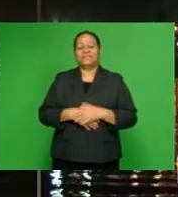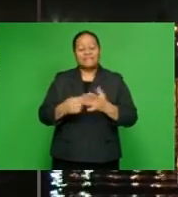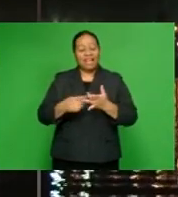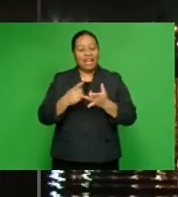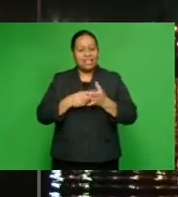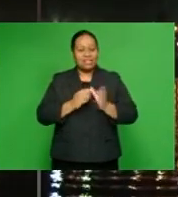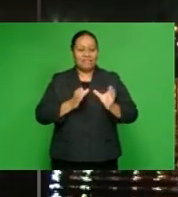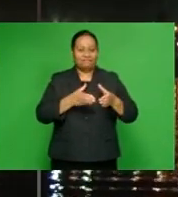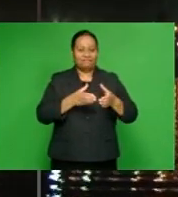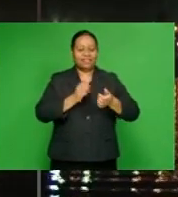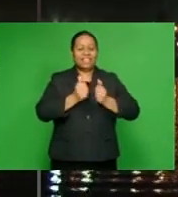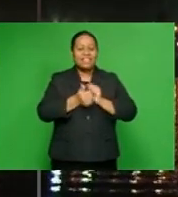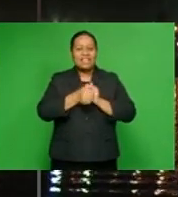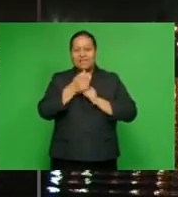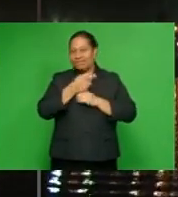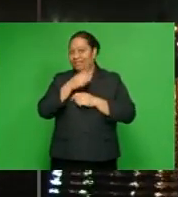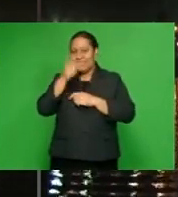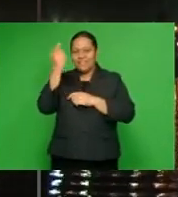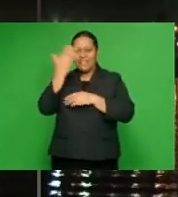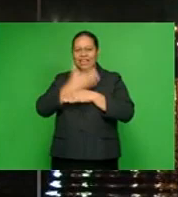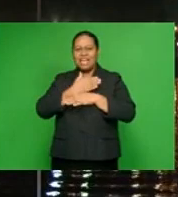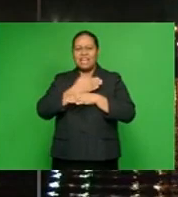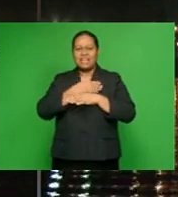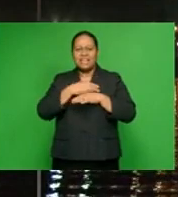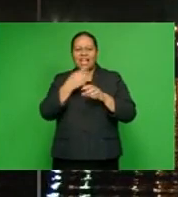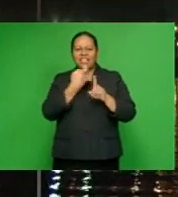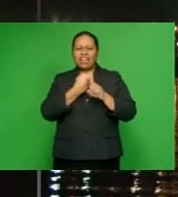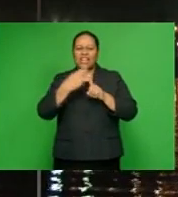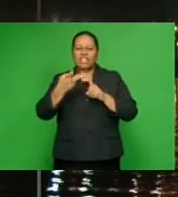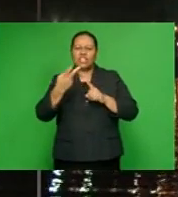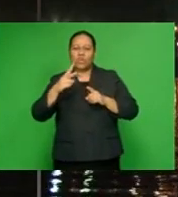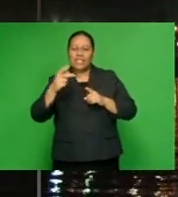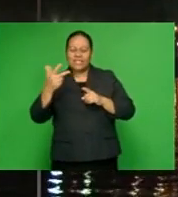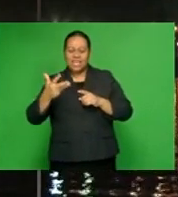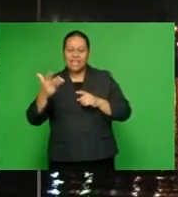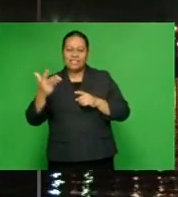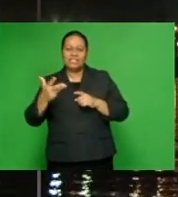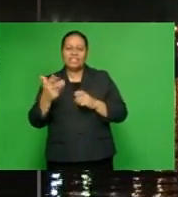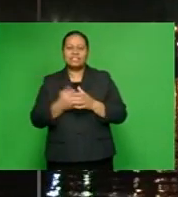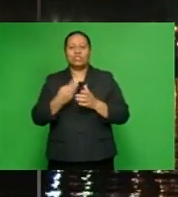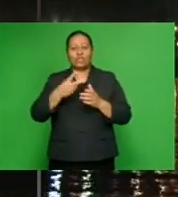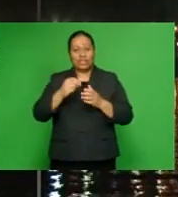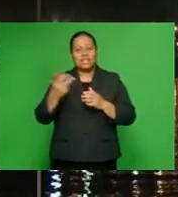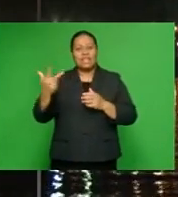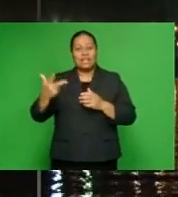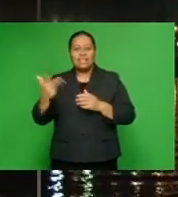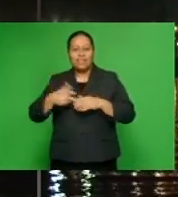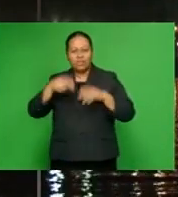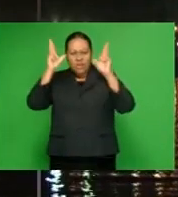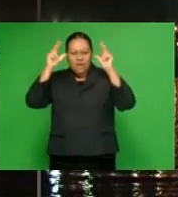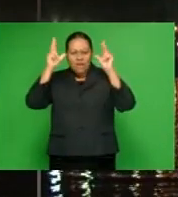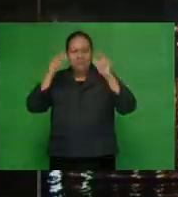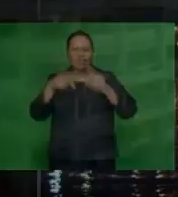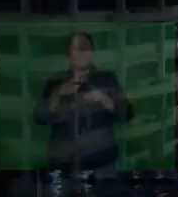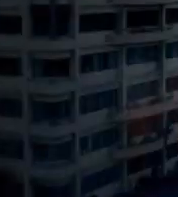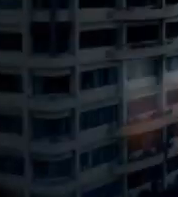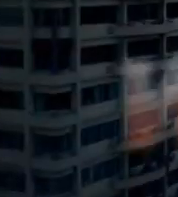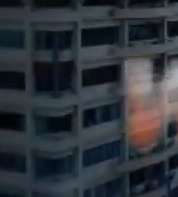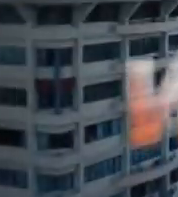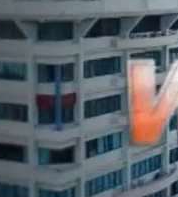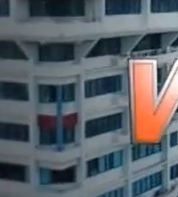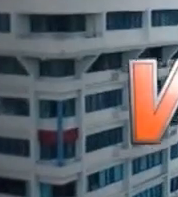matches last night, the Knights edged the Rabbitohs 20-18 and the Dragons down the Bulldogs 28-22.